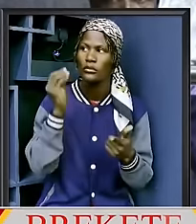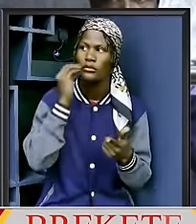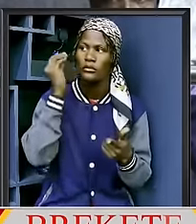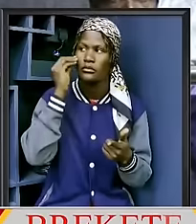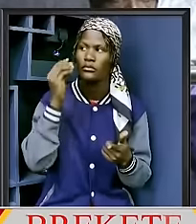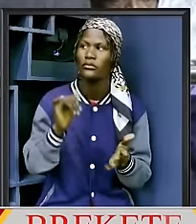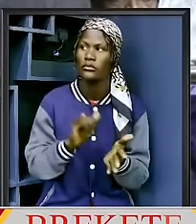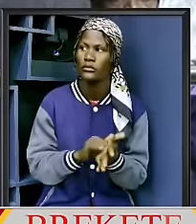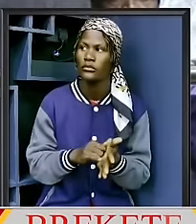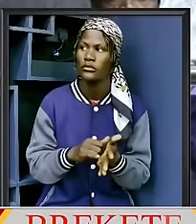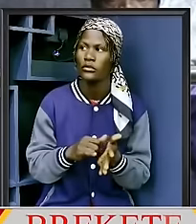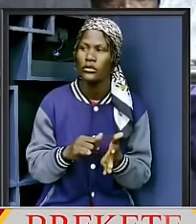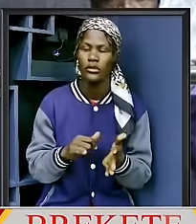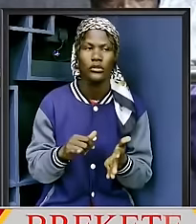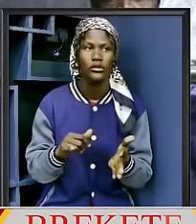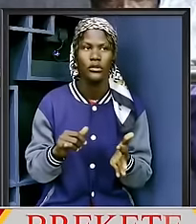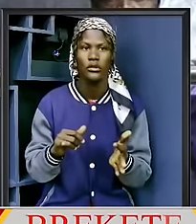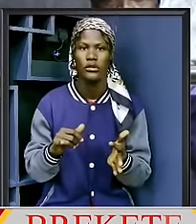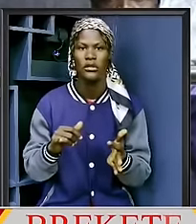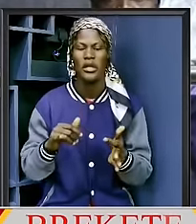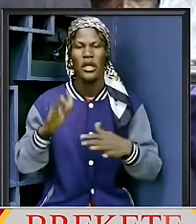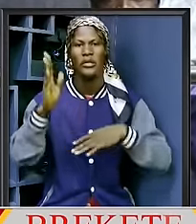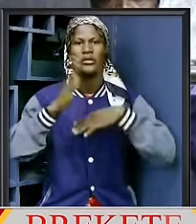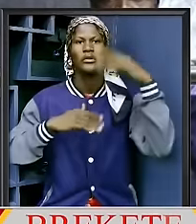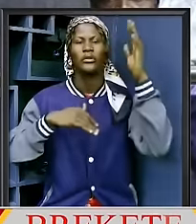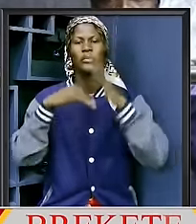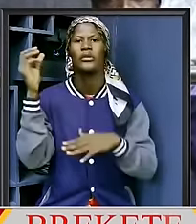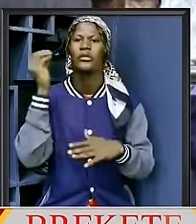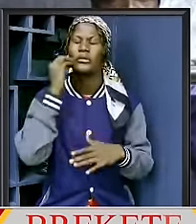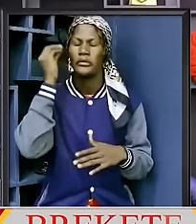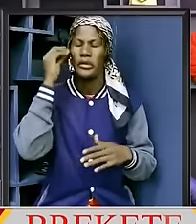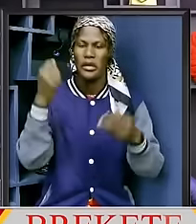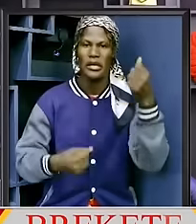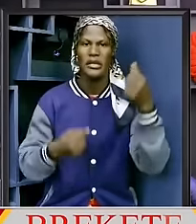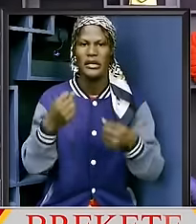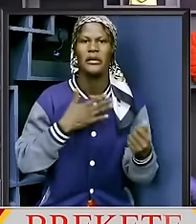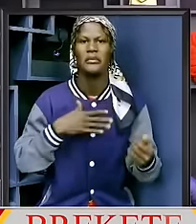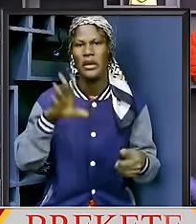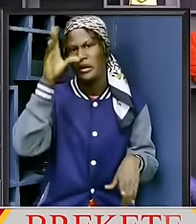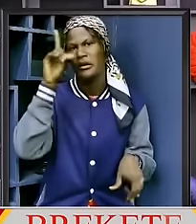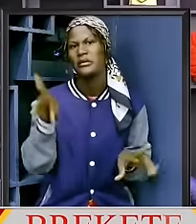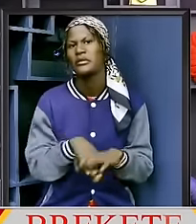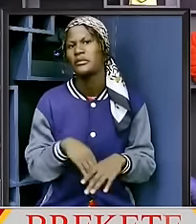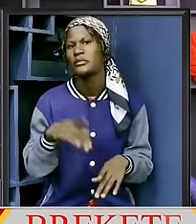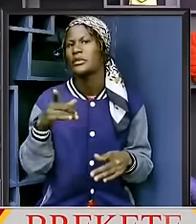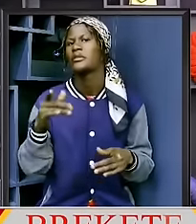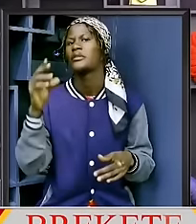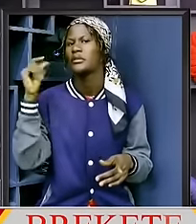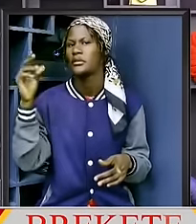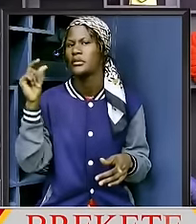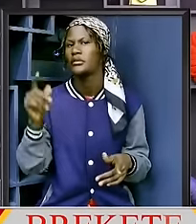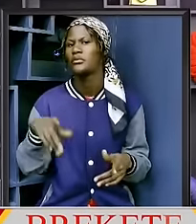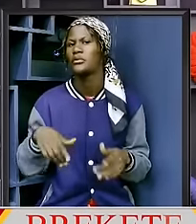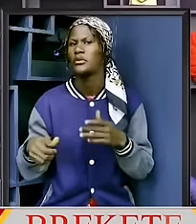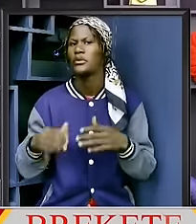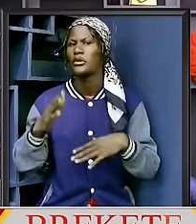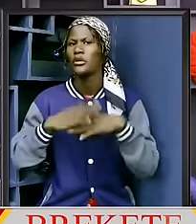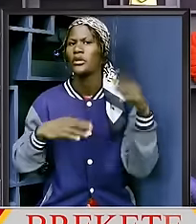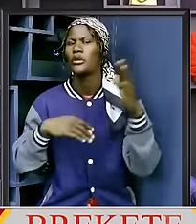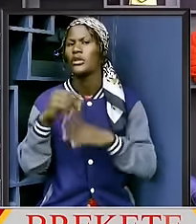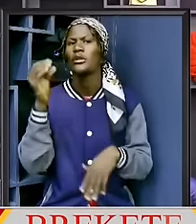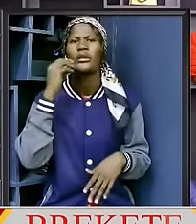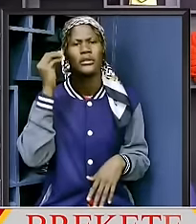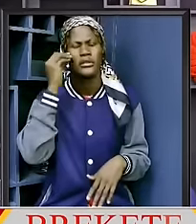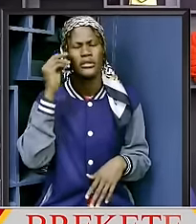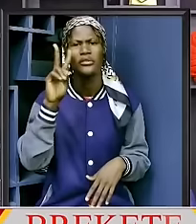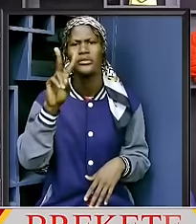the 18 million, I use it to build house. That even they come, my husband, I say, all these things, we build our house 2011. When